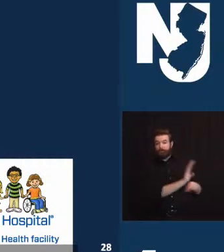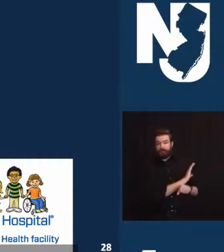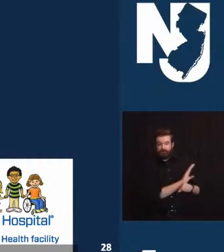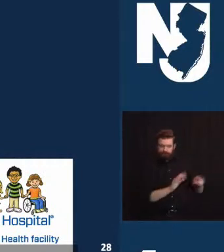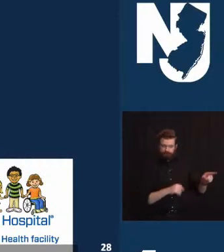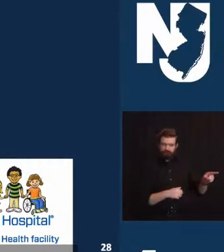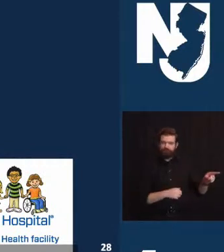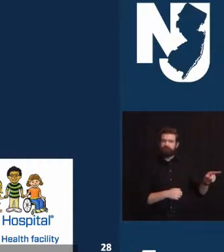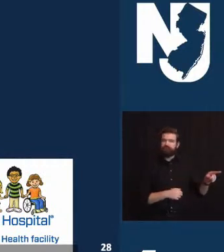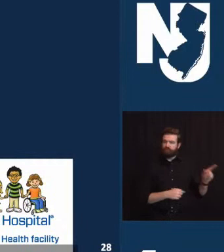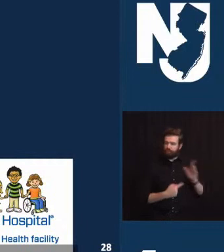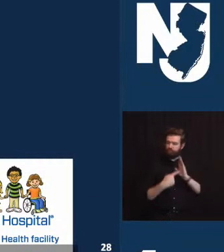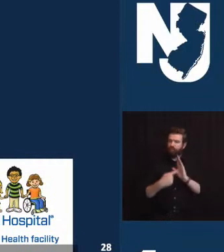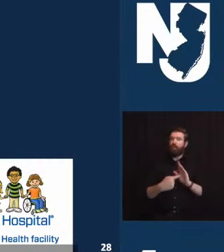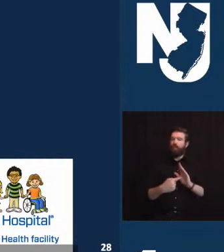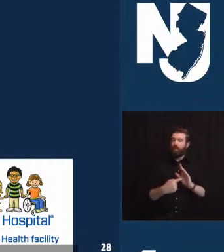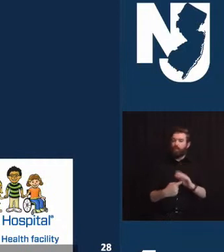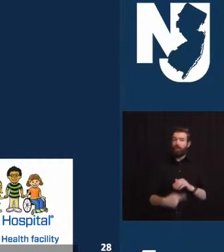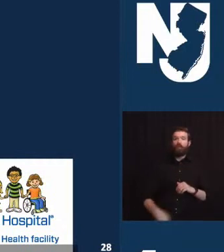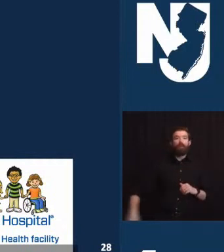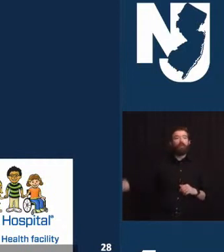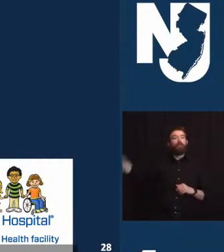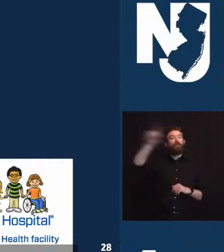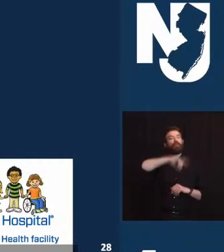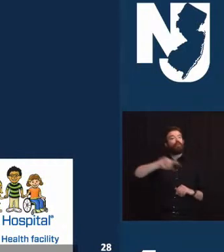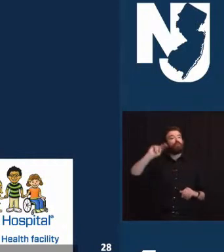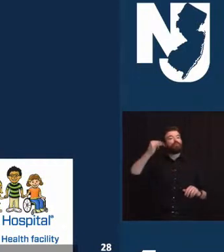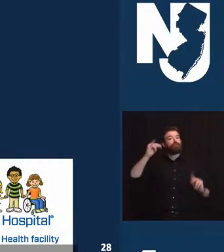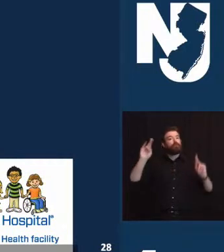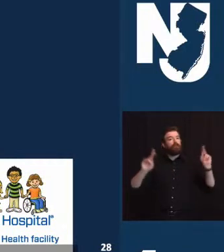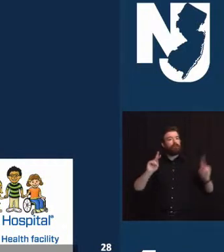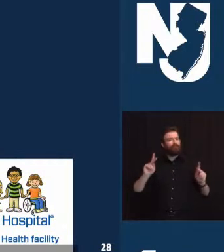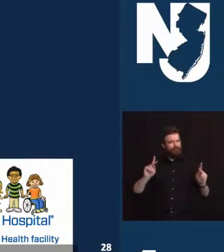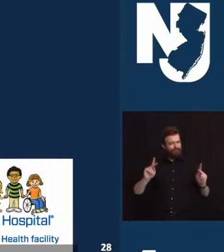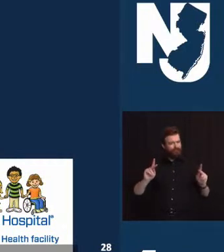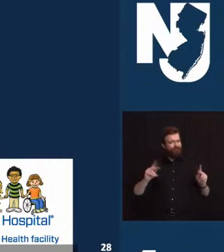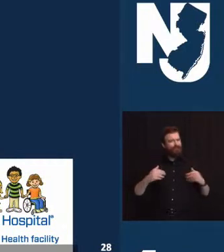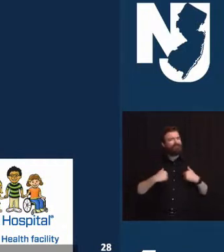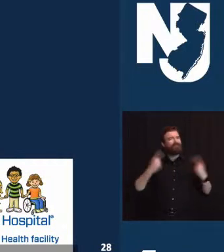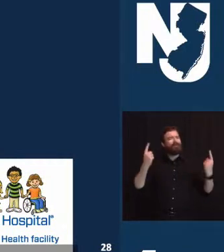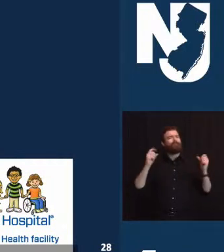Jersey family has something to give back to us all. Check them out.